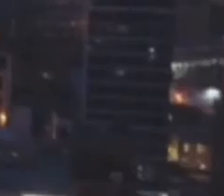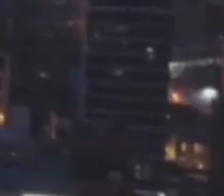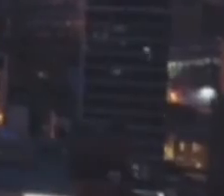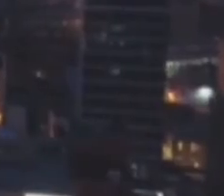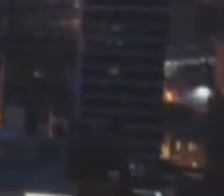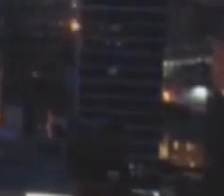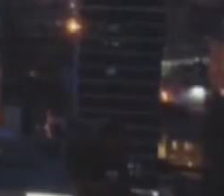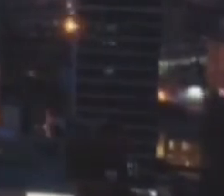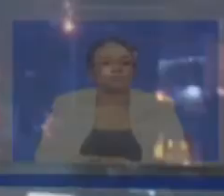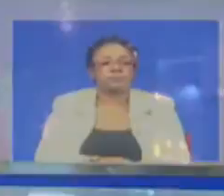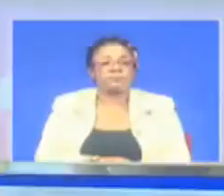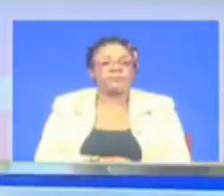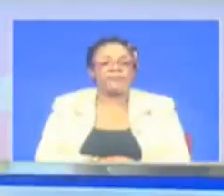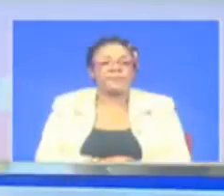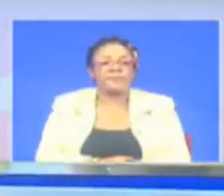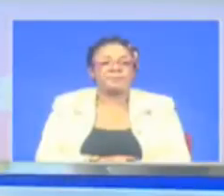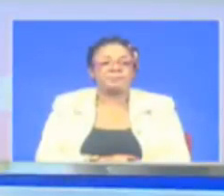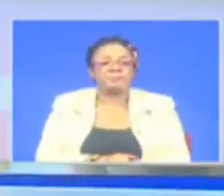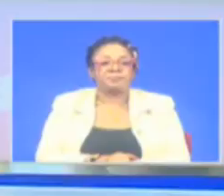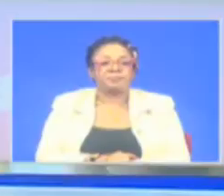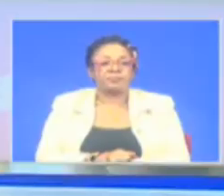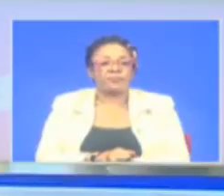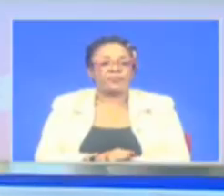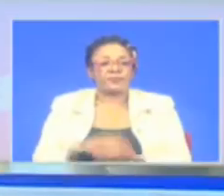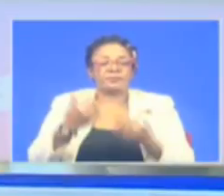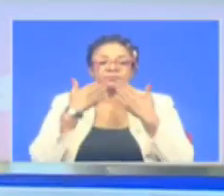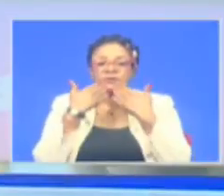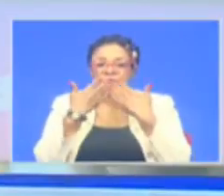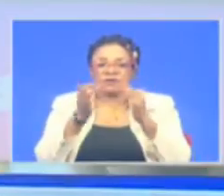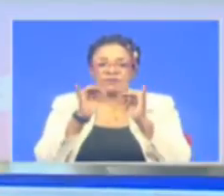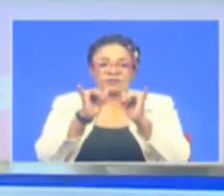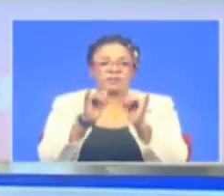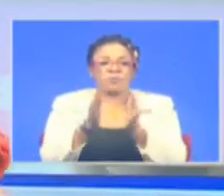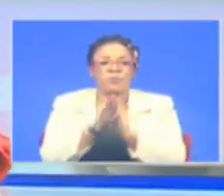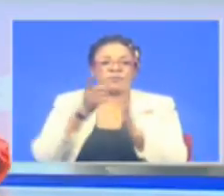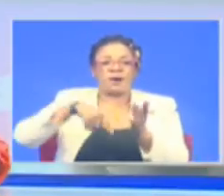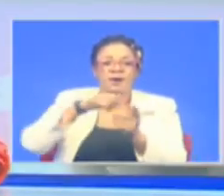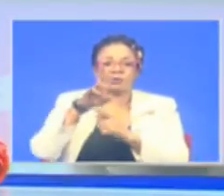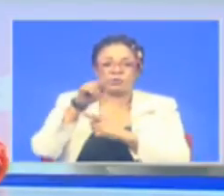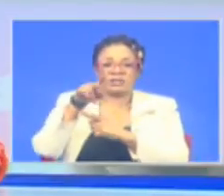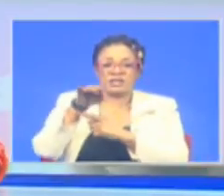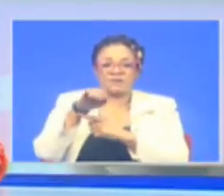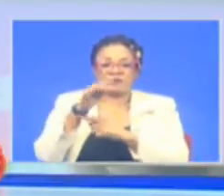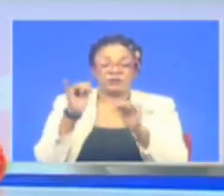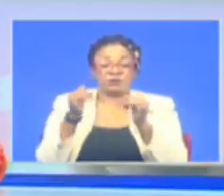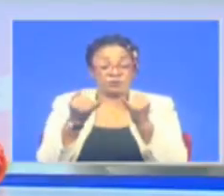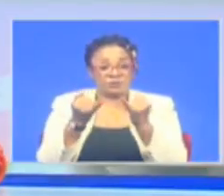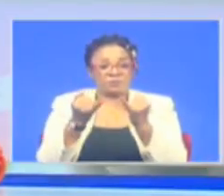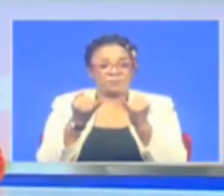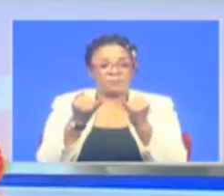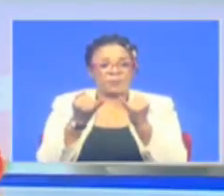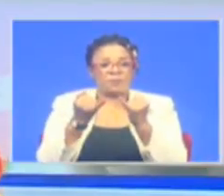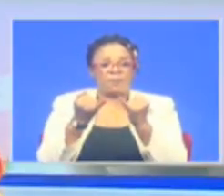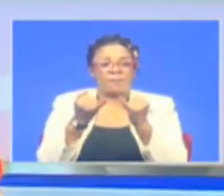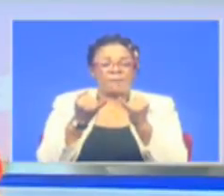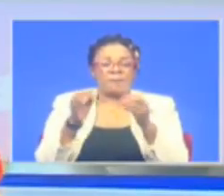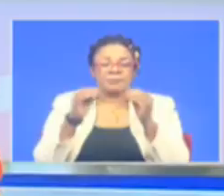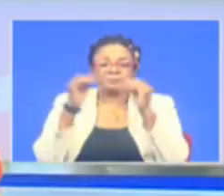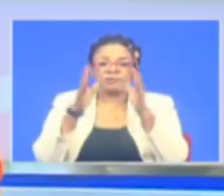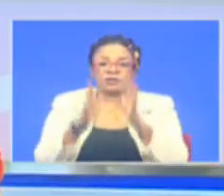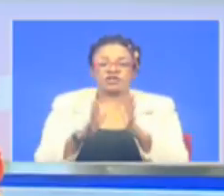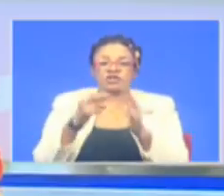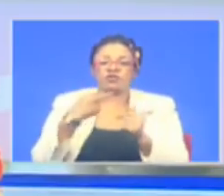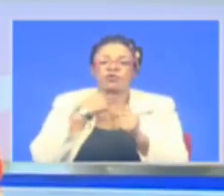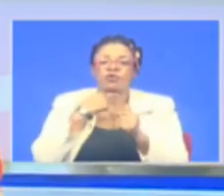Thanks very much for staying with us on NTV Tonight. A teachers' union in Uasin Gishu